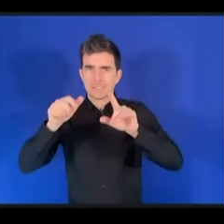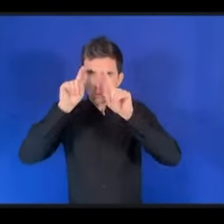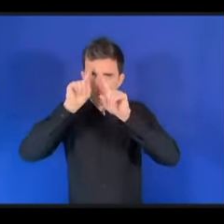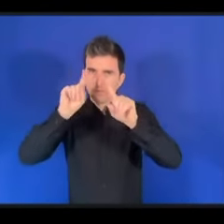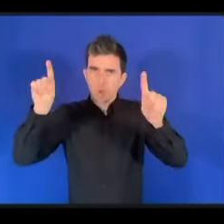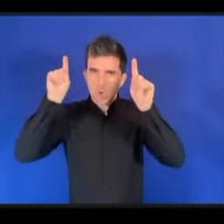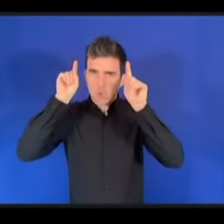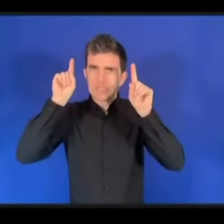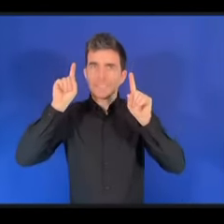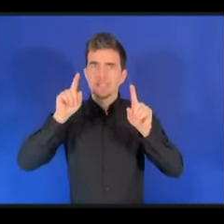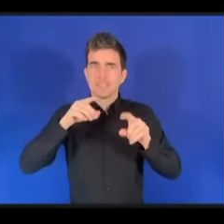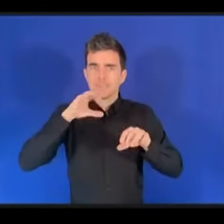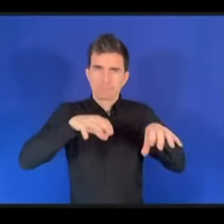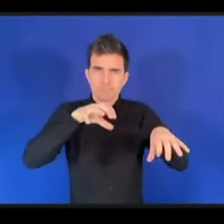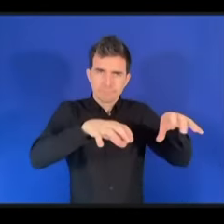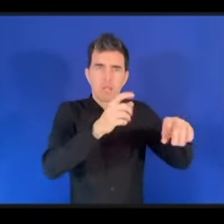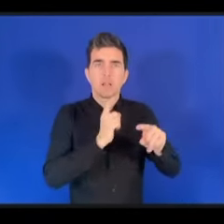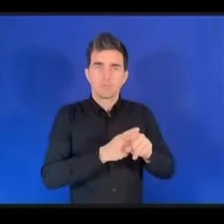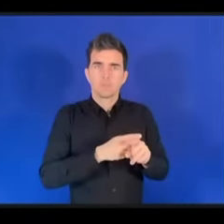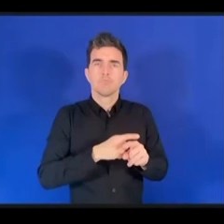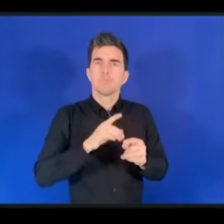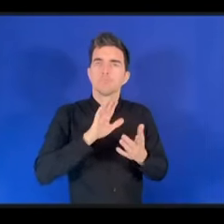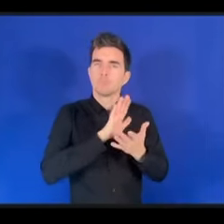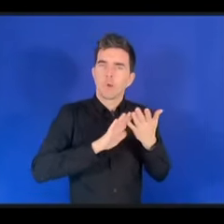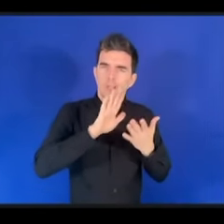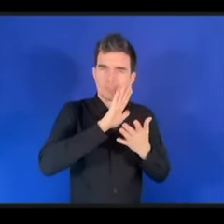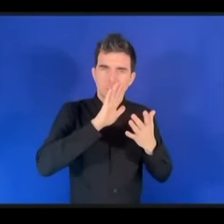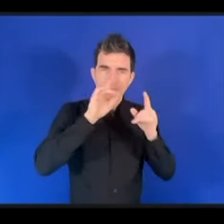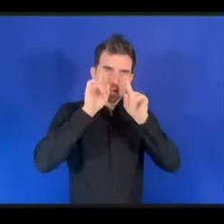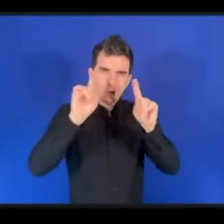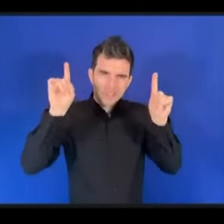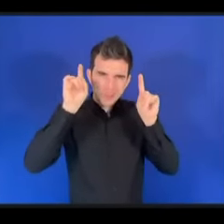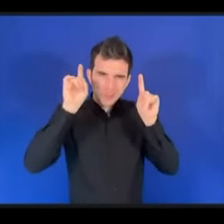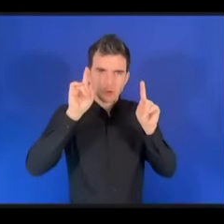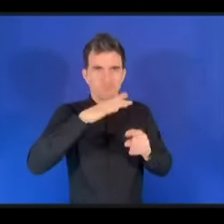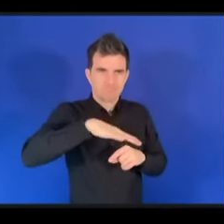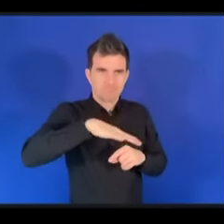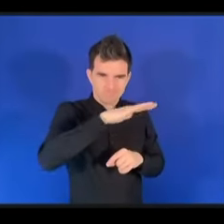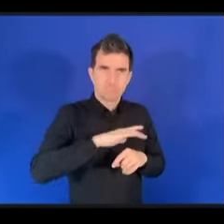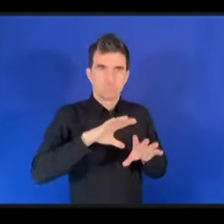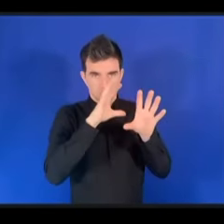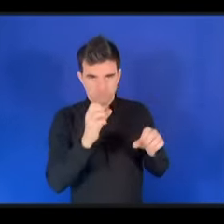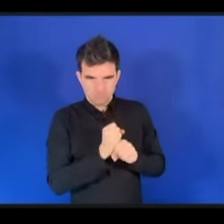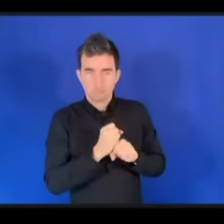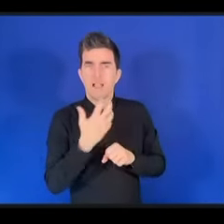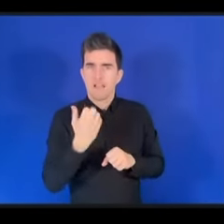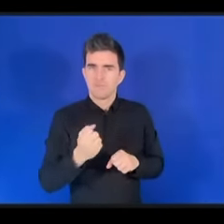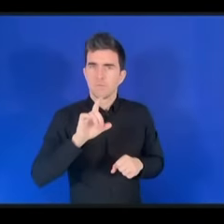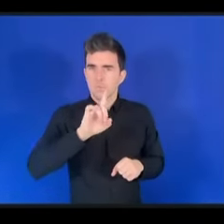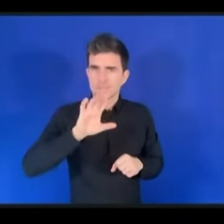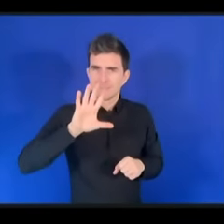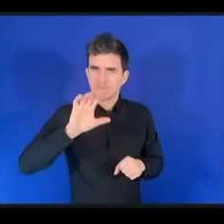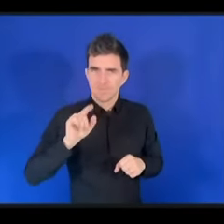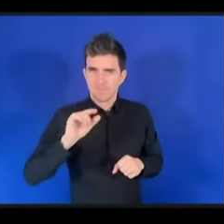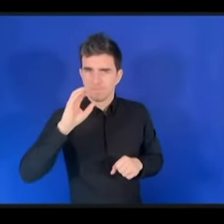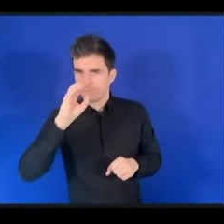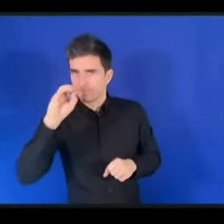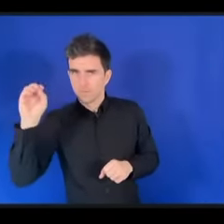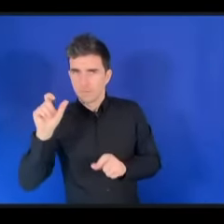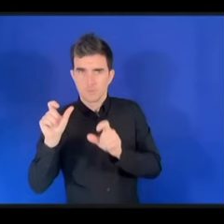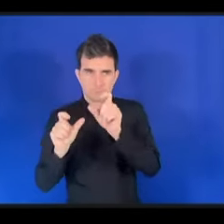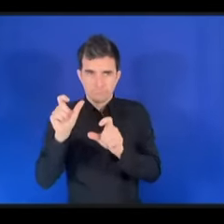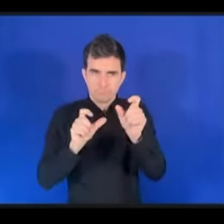Kyoto. And also, we welcome many overseas students to Kyoto. That's